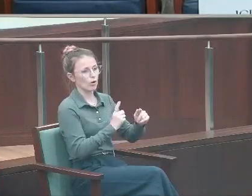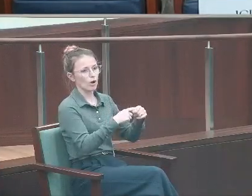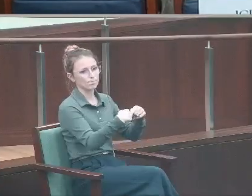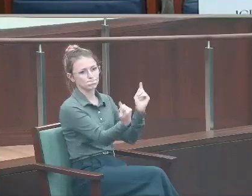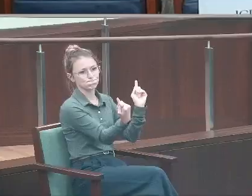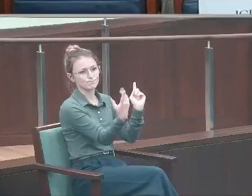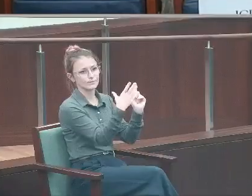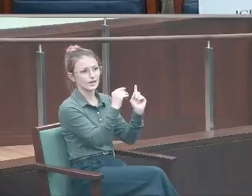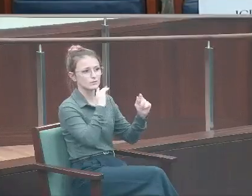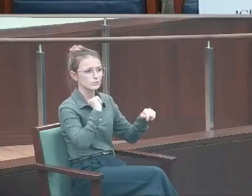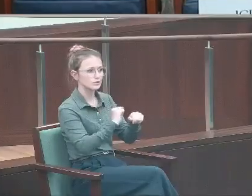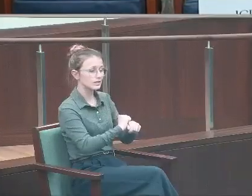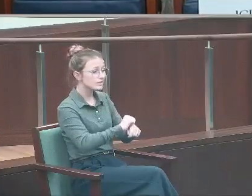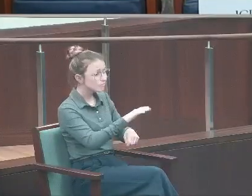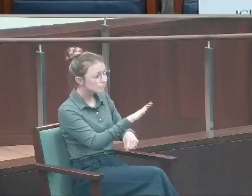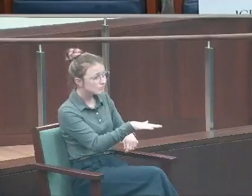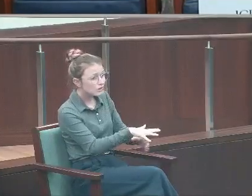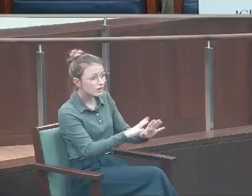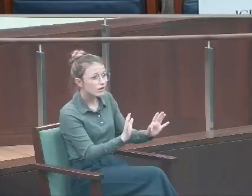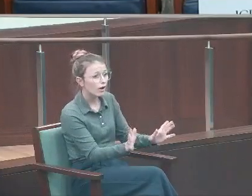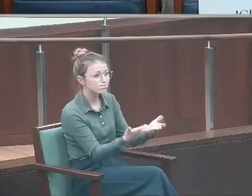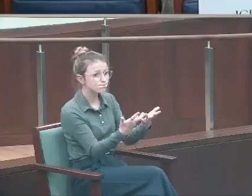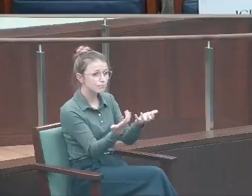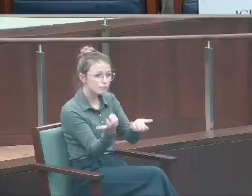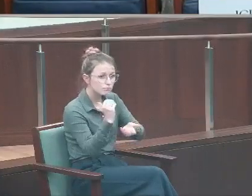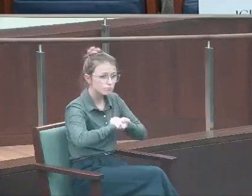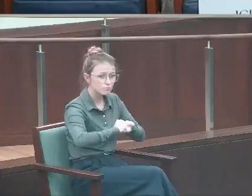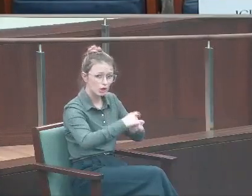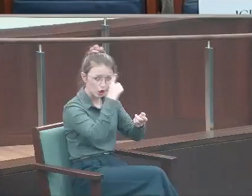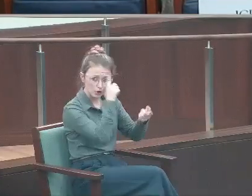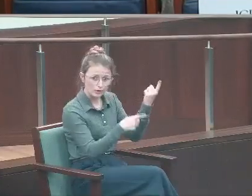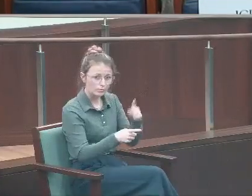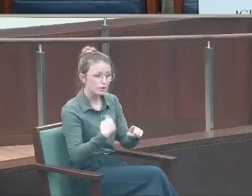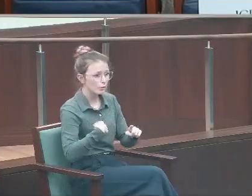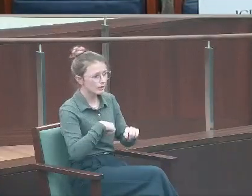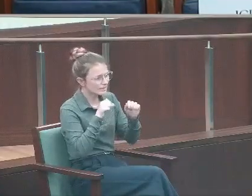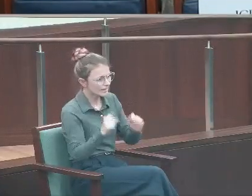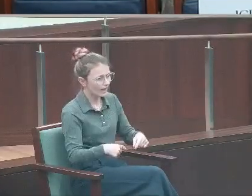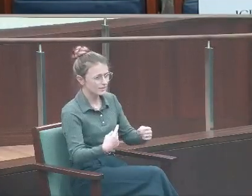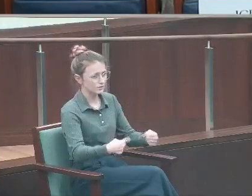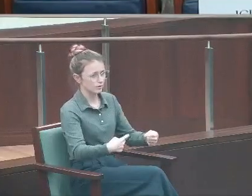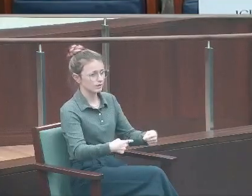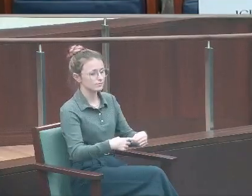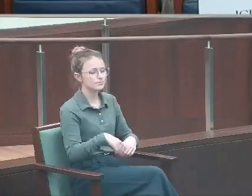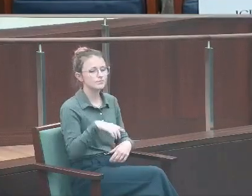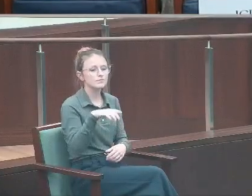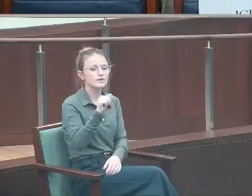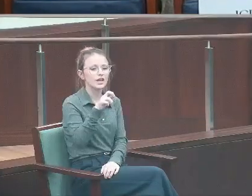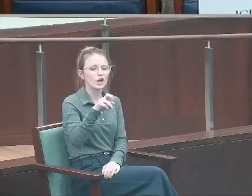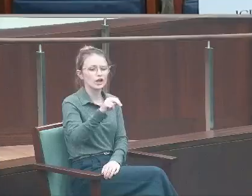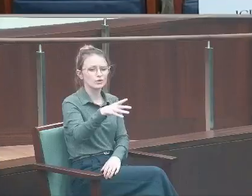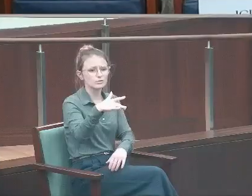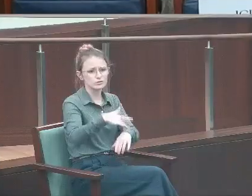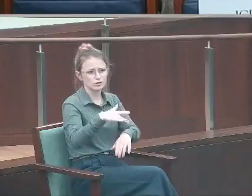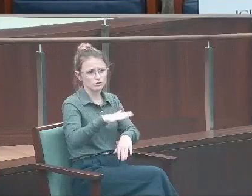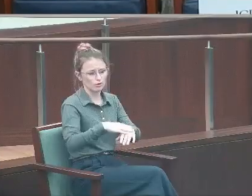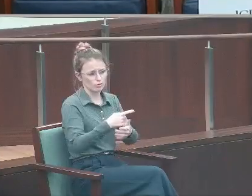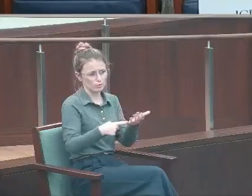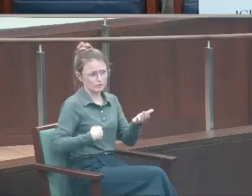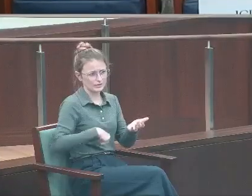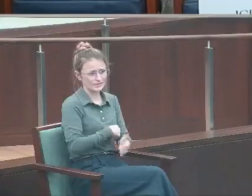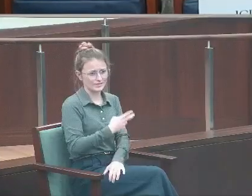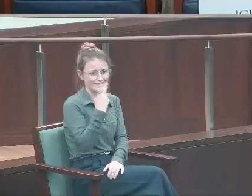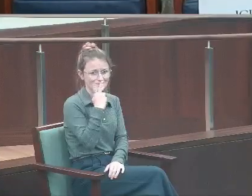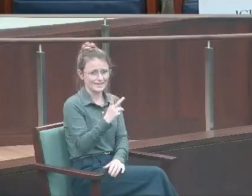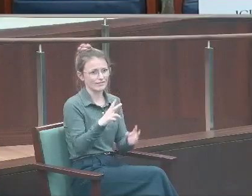harness their collective agreement and commitment to democracy. Great. And Aaron, you touched on what we've seen